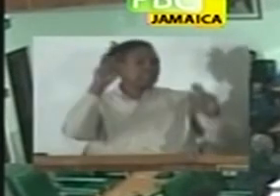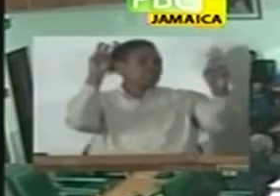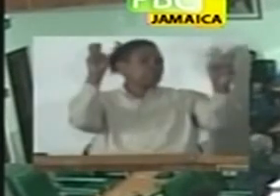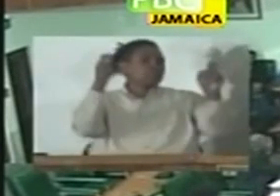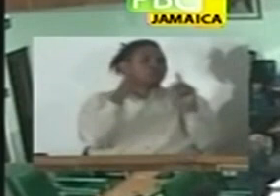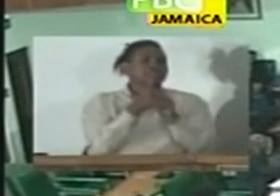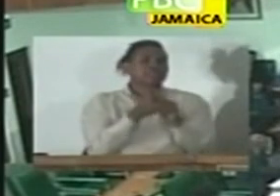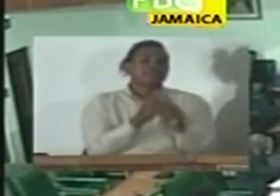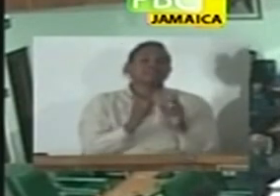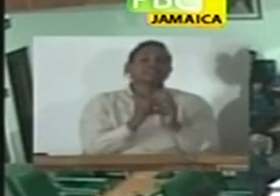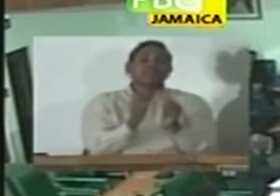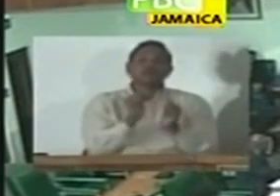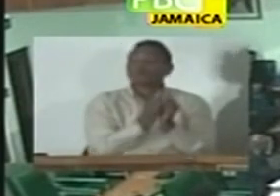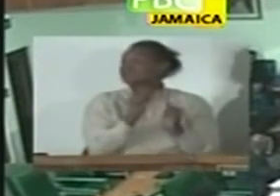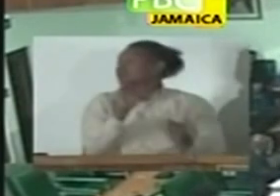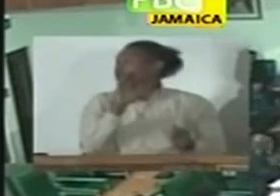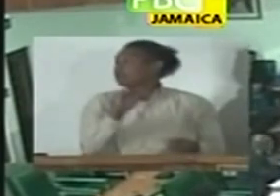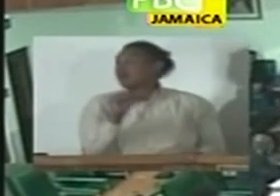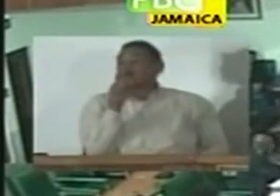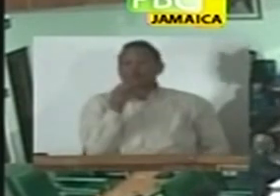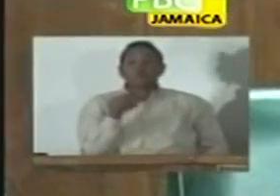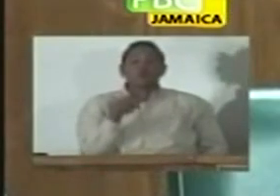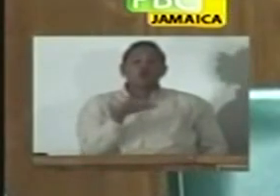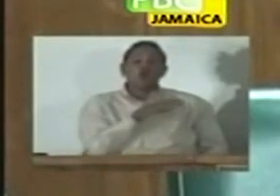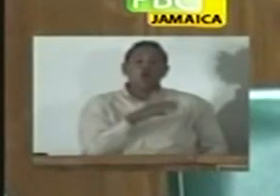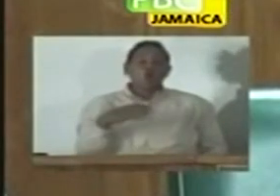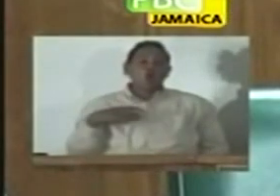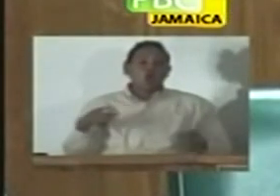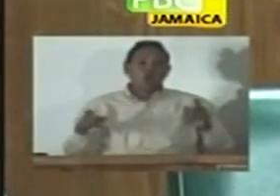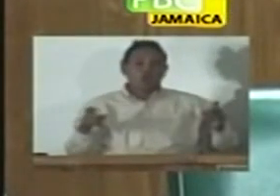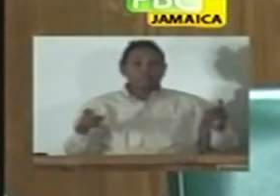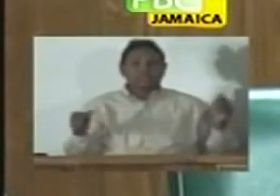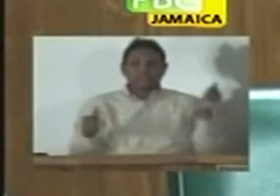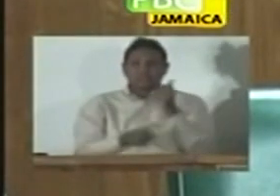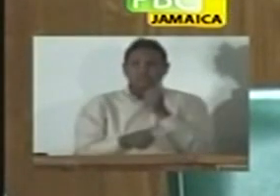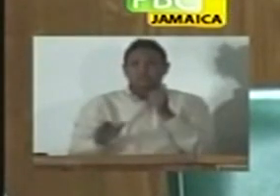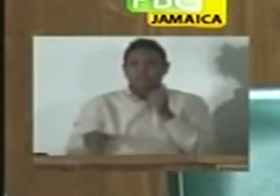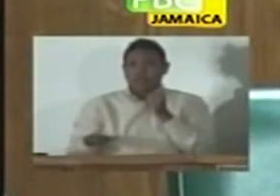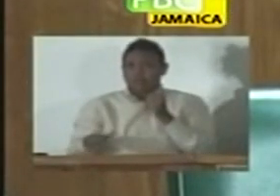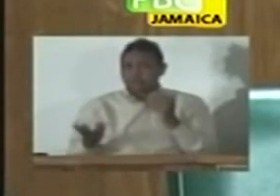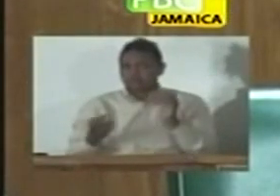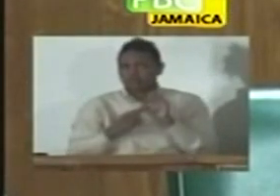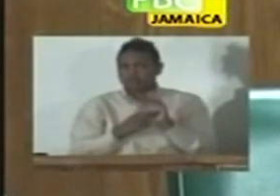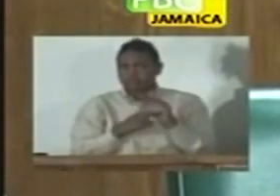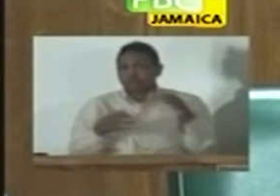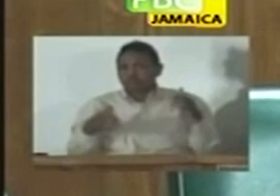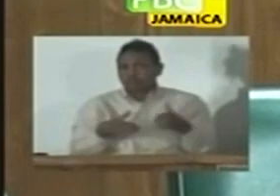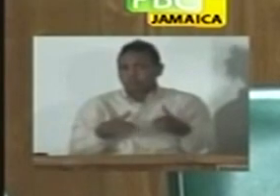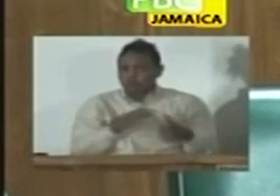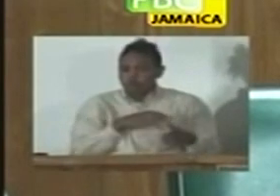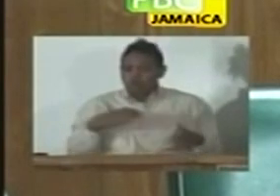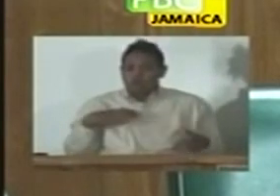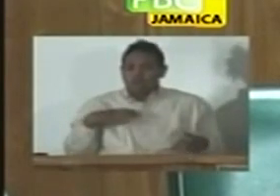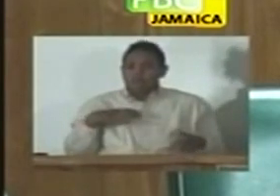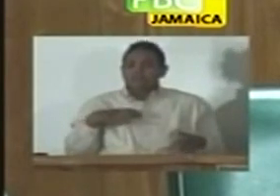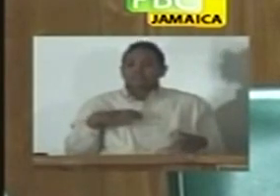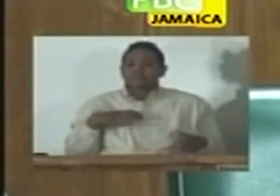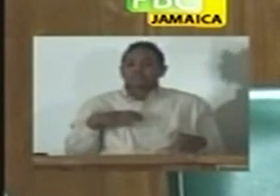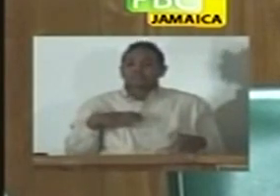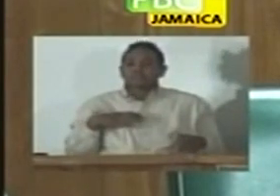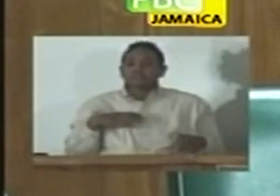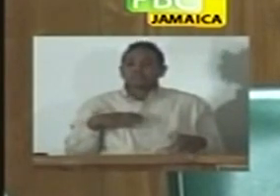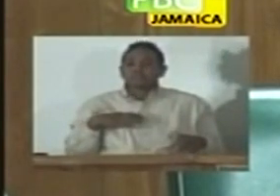being dealt with by a committee of the lower house, which is a